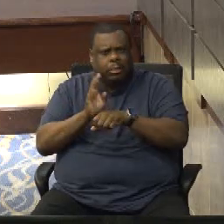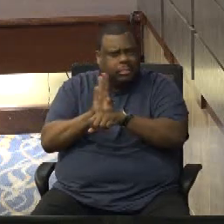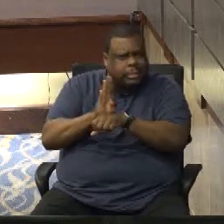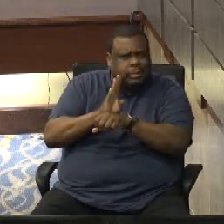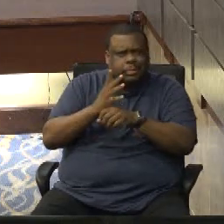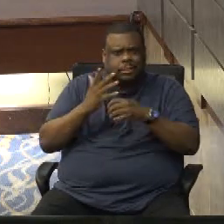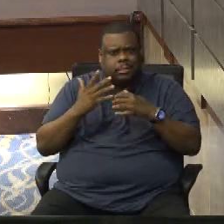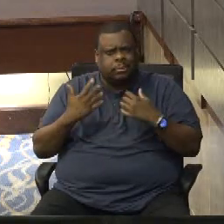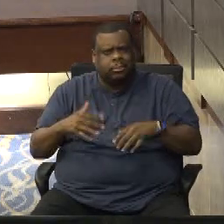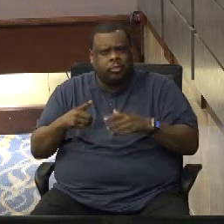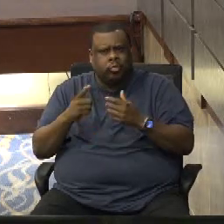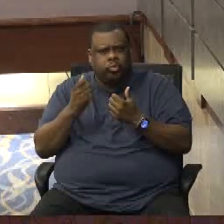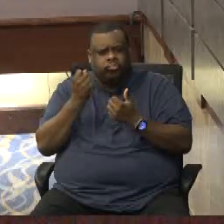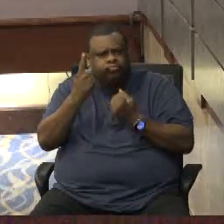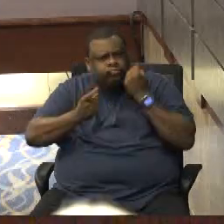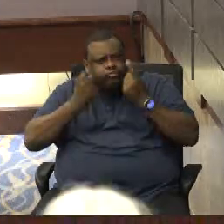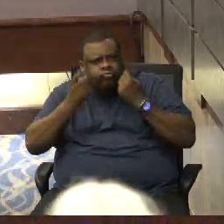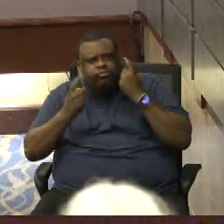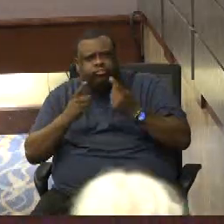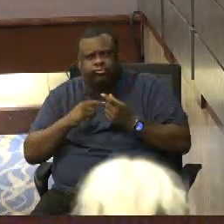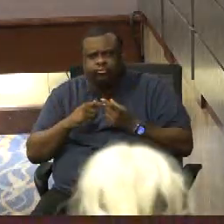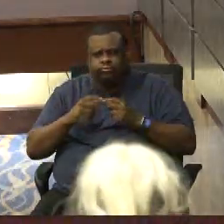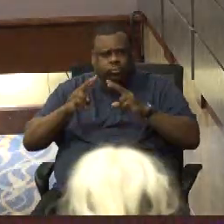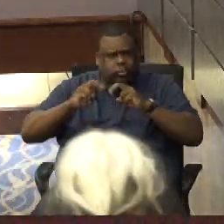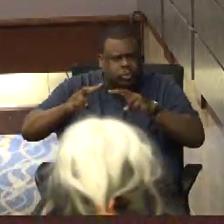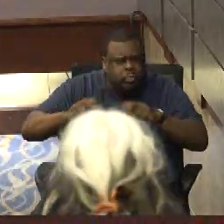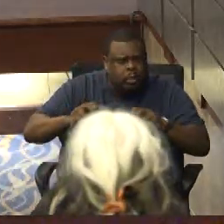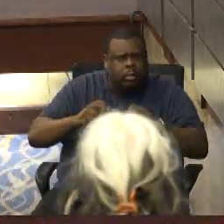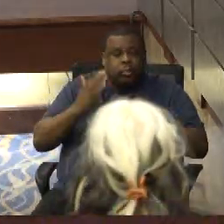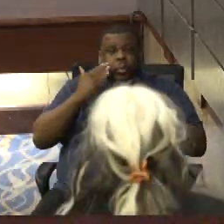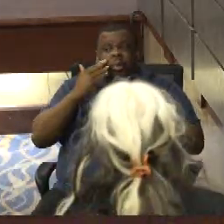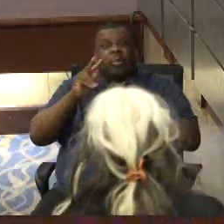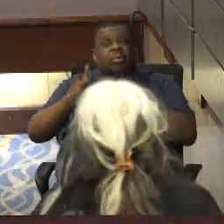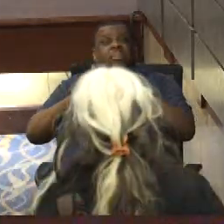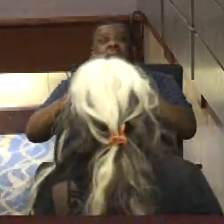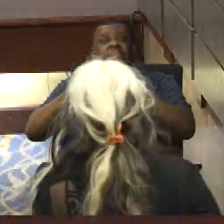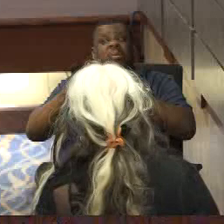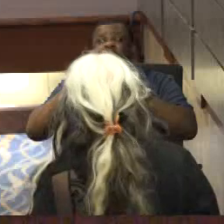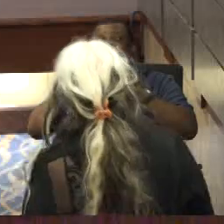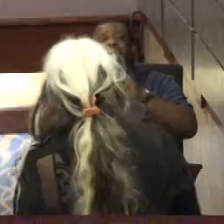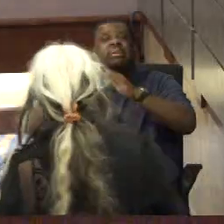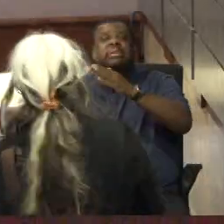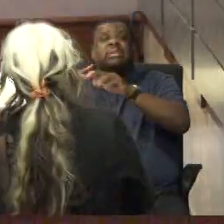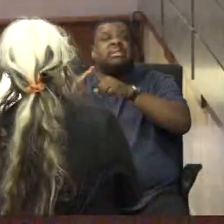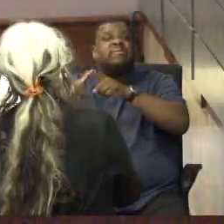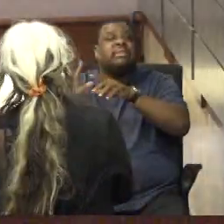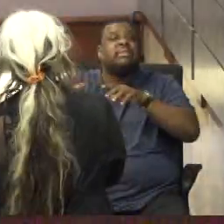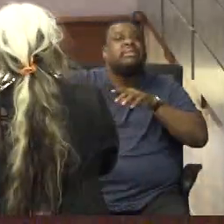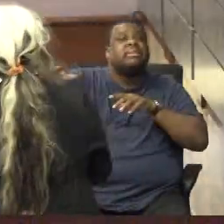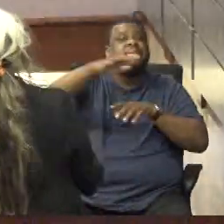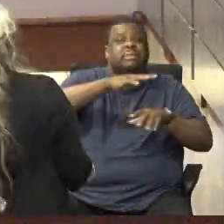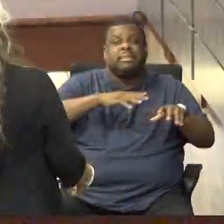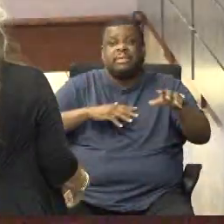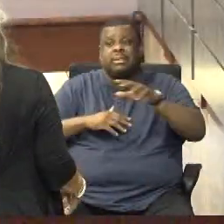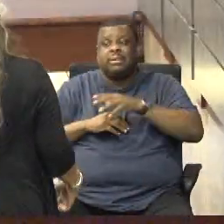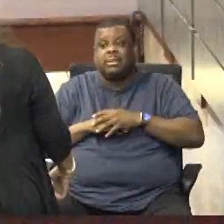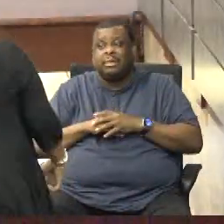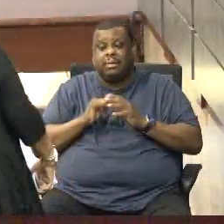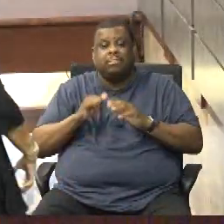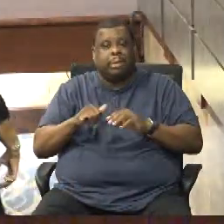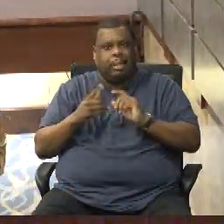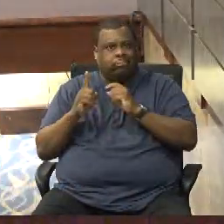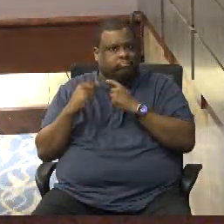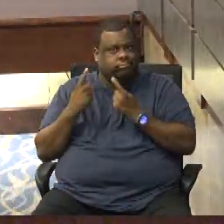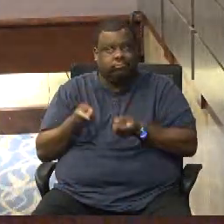this fashion and understanding that there are a lot of people in cities that really want to hold tight to what has